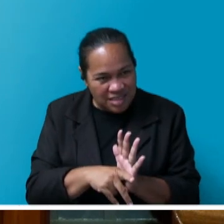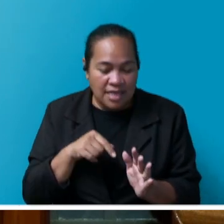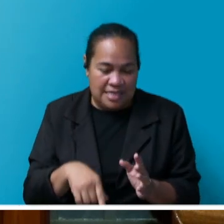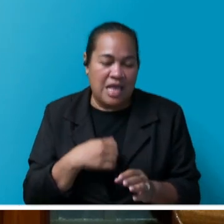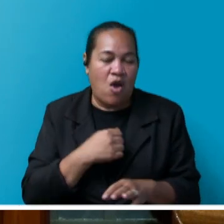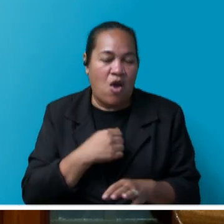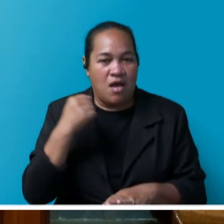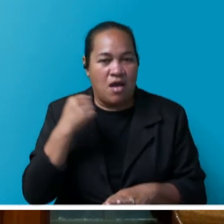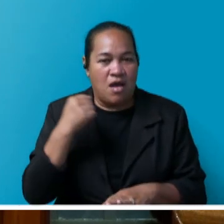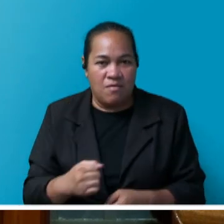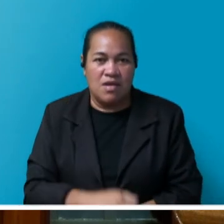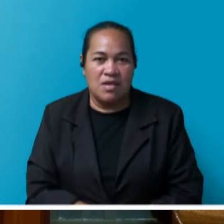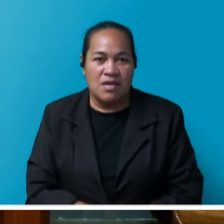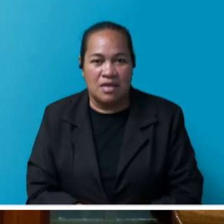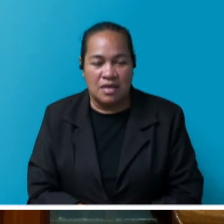government.